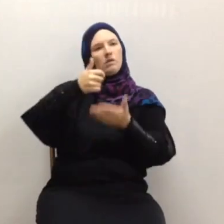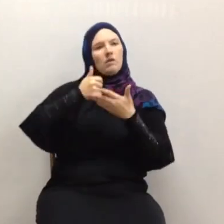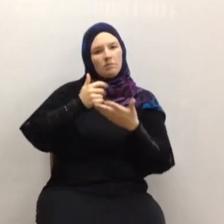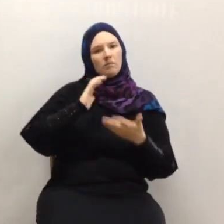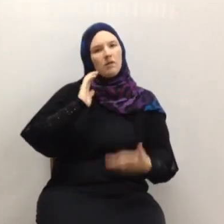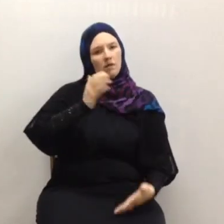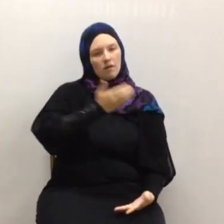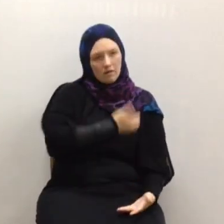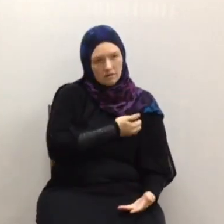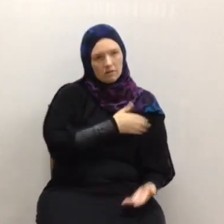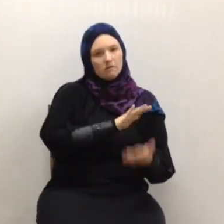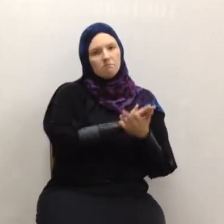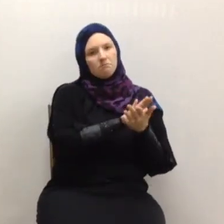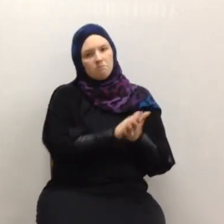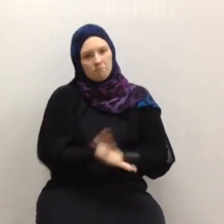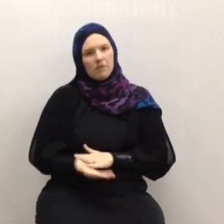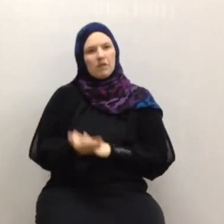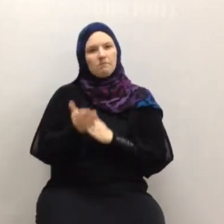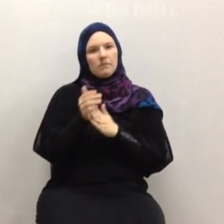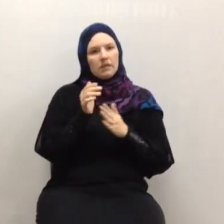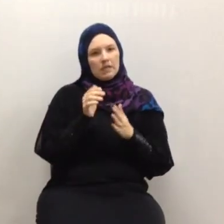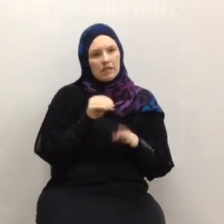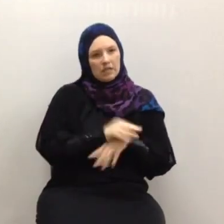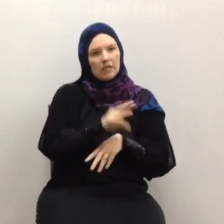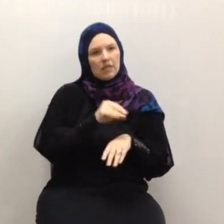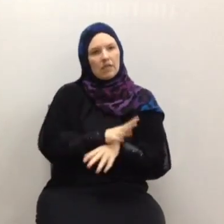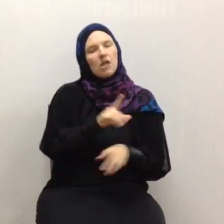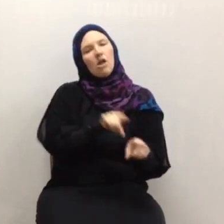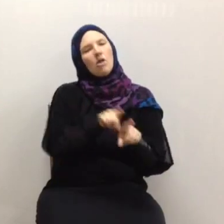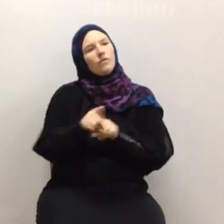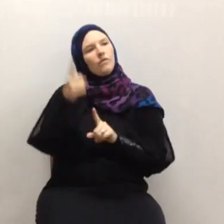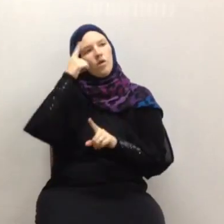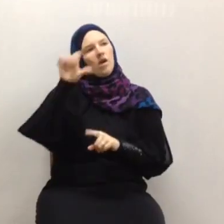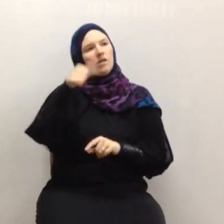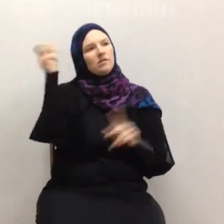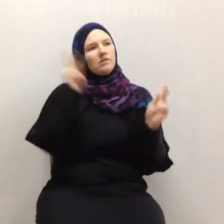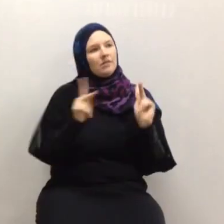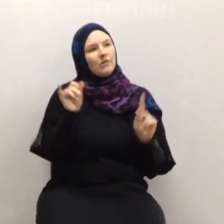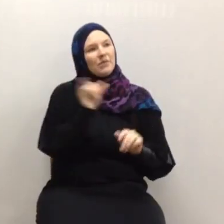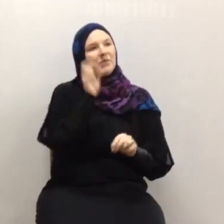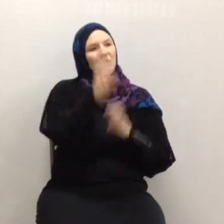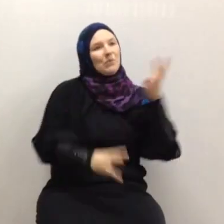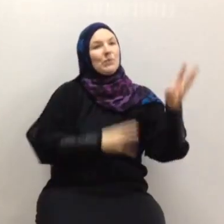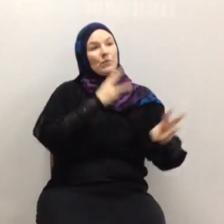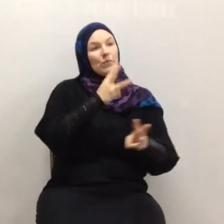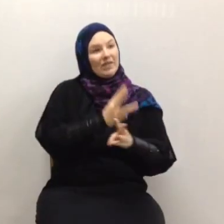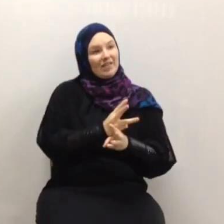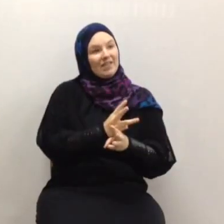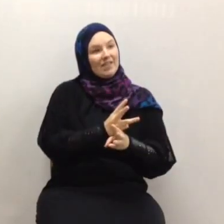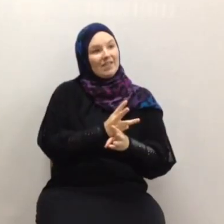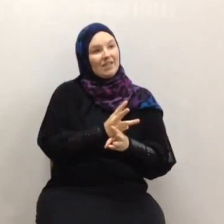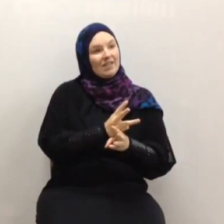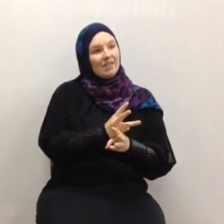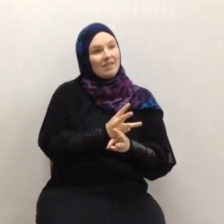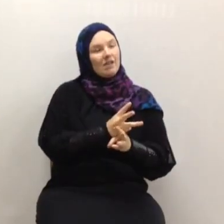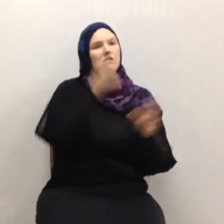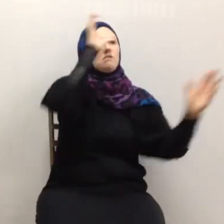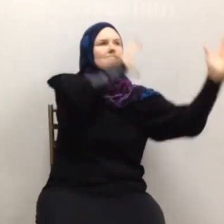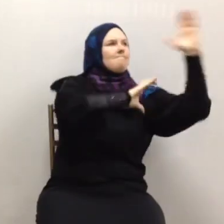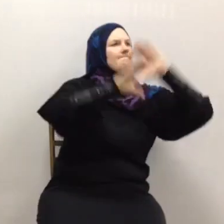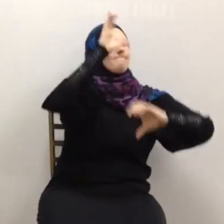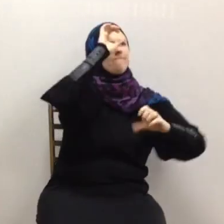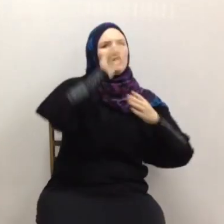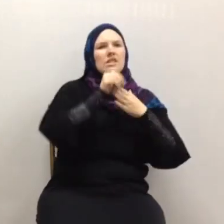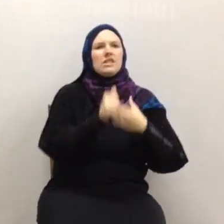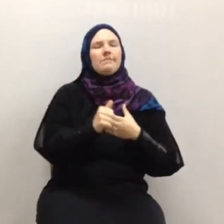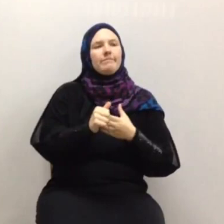also for others. The world is looking for leadership, spiritual leadership.